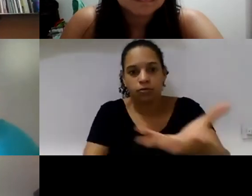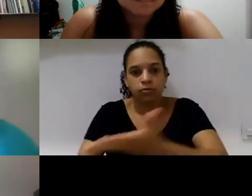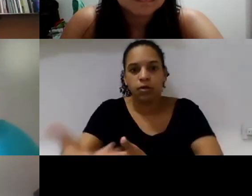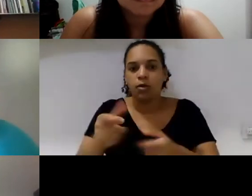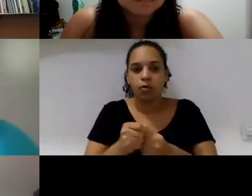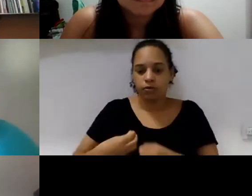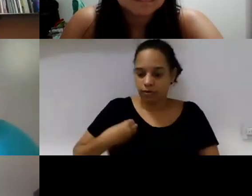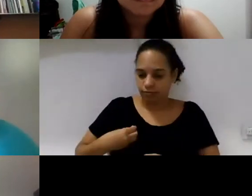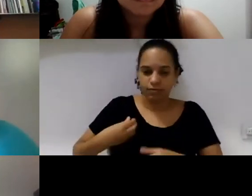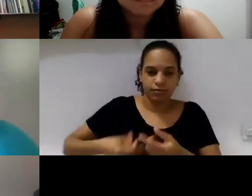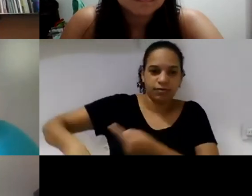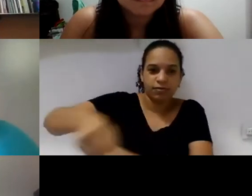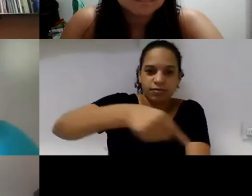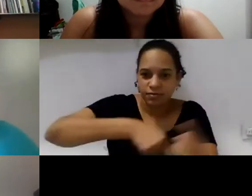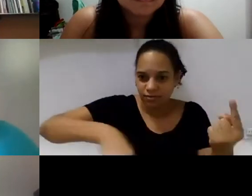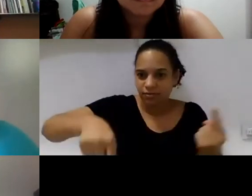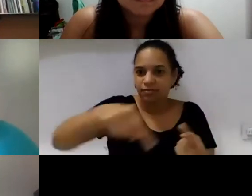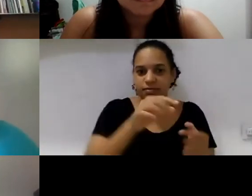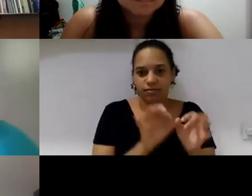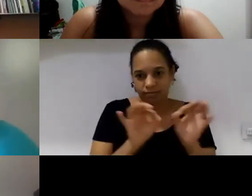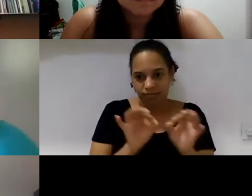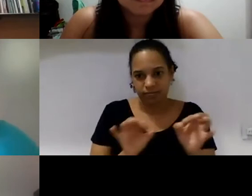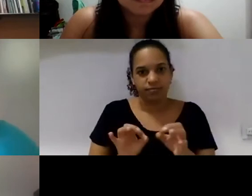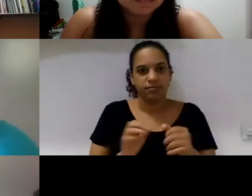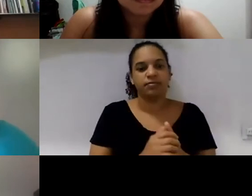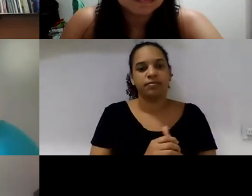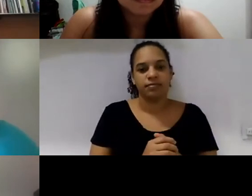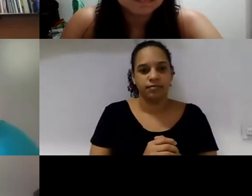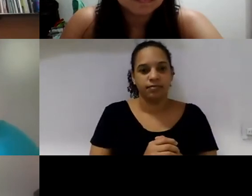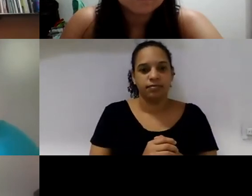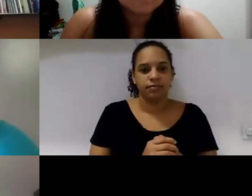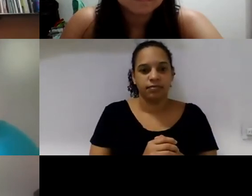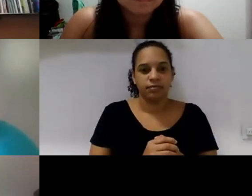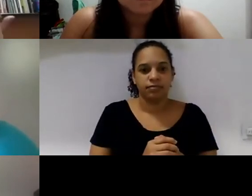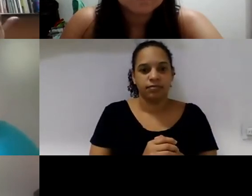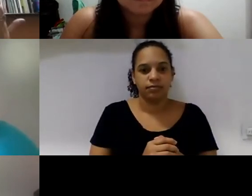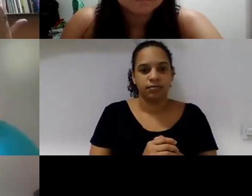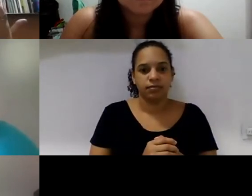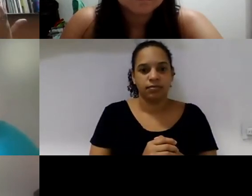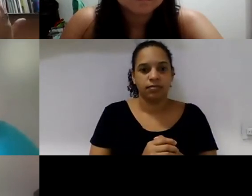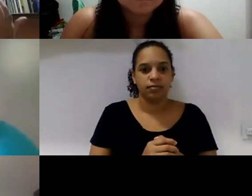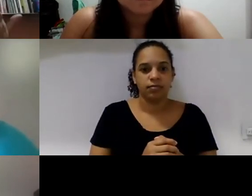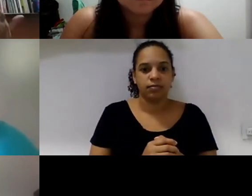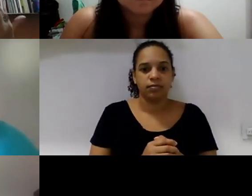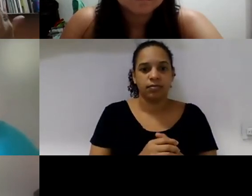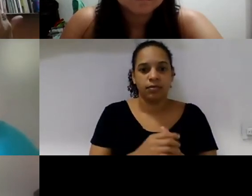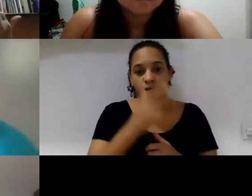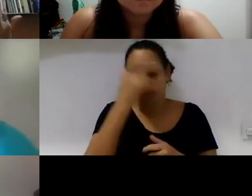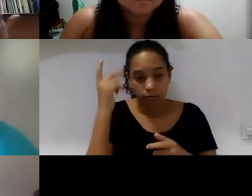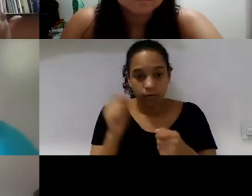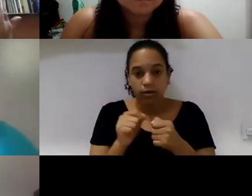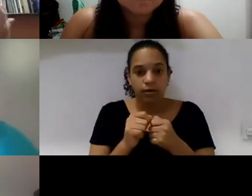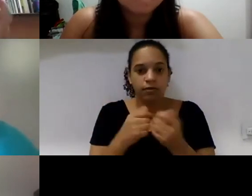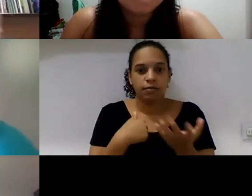necessarily aware that there are other people like themselves, but they're all in the situation and they're all complaining